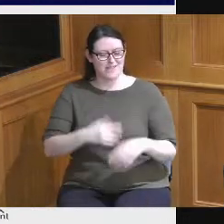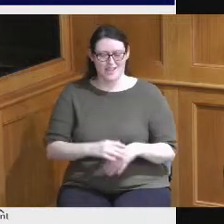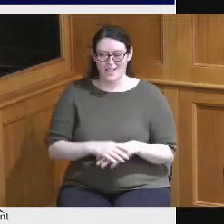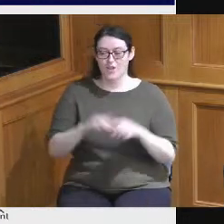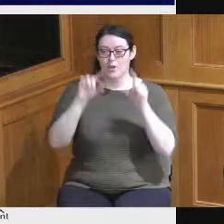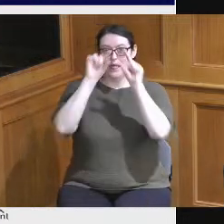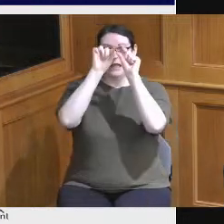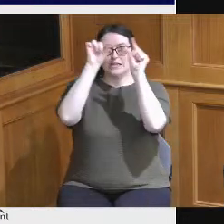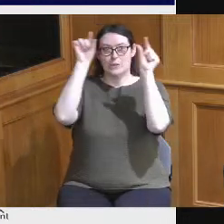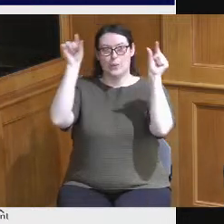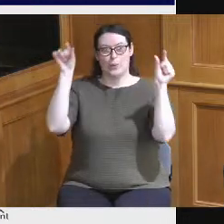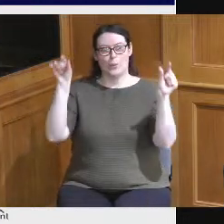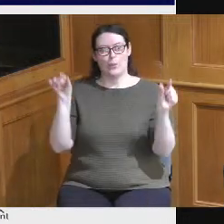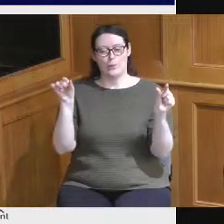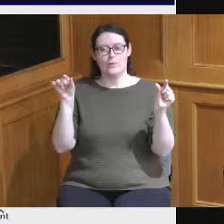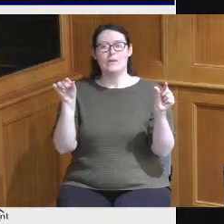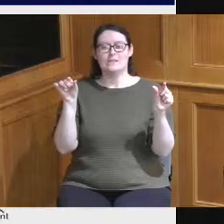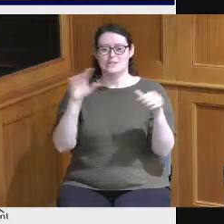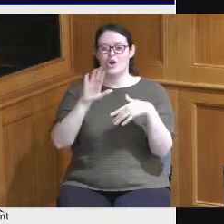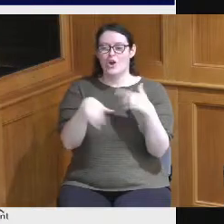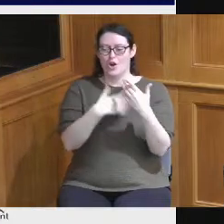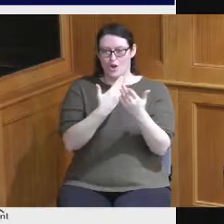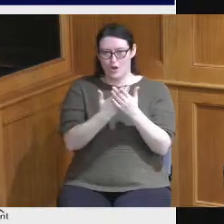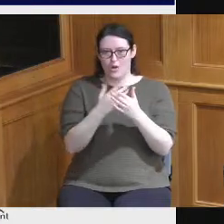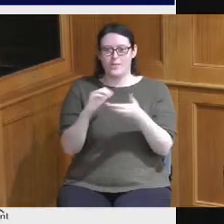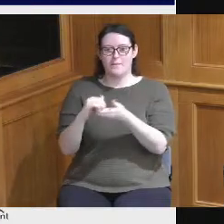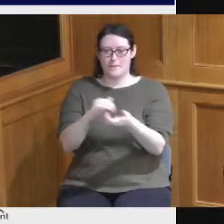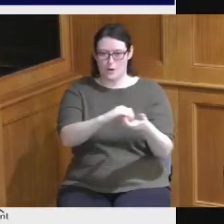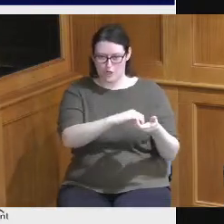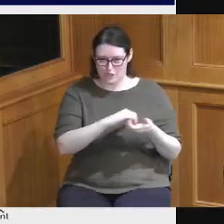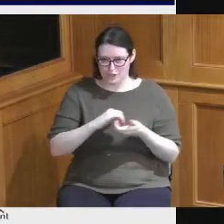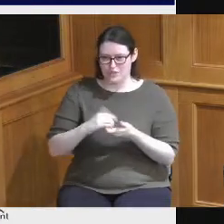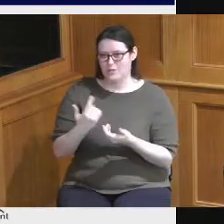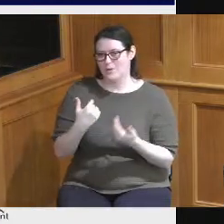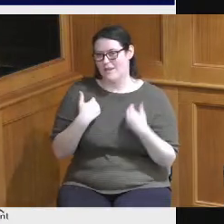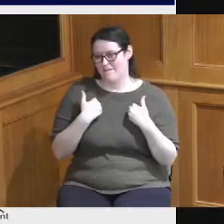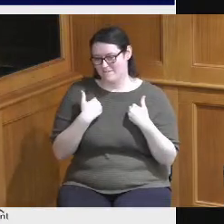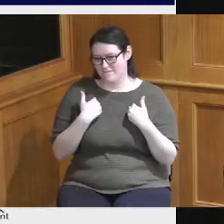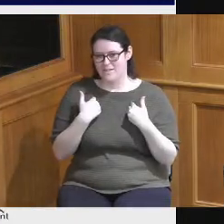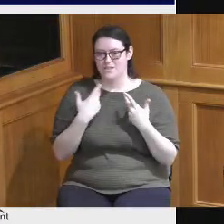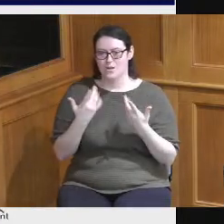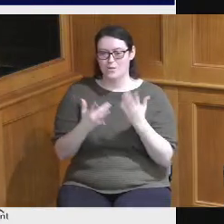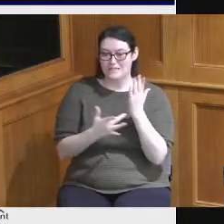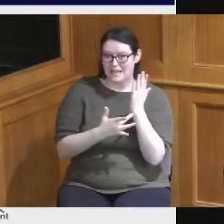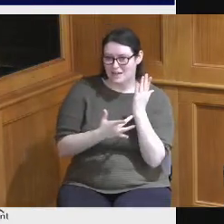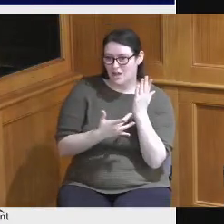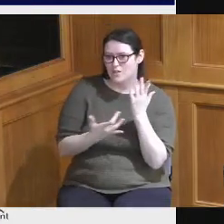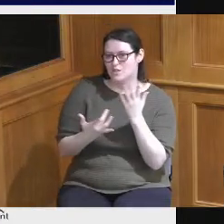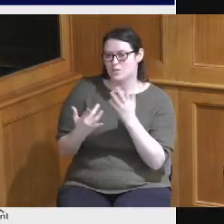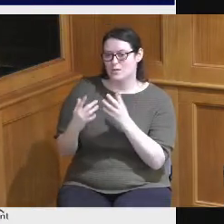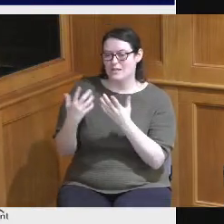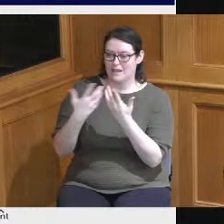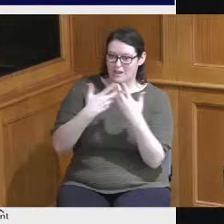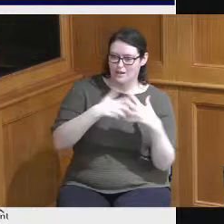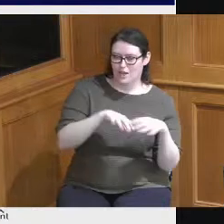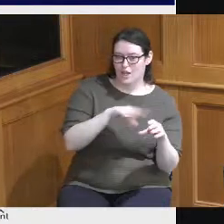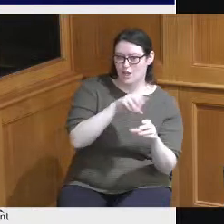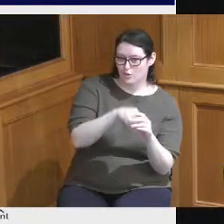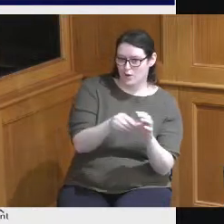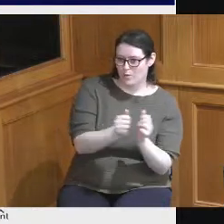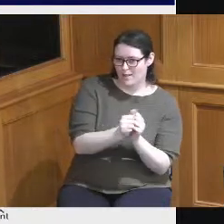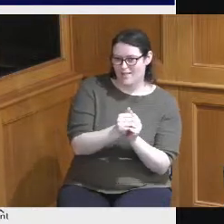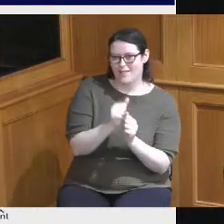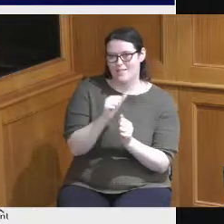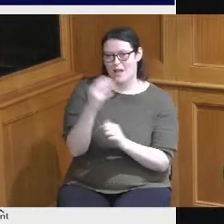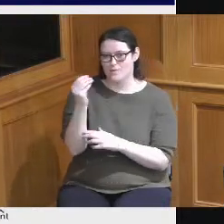the ecosystem slide is dedicated to the partners that we have. So technologies that we integrate with outside of